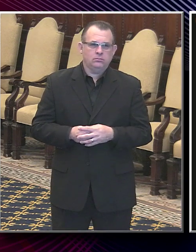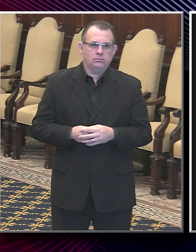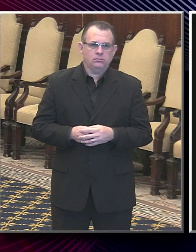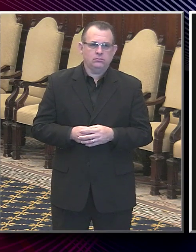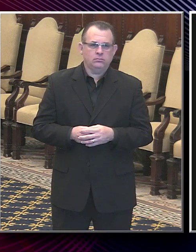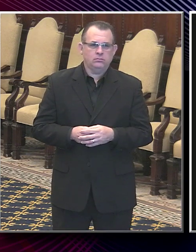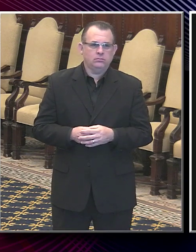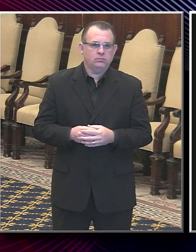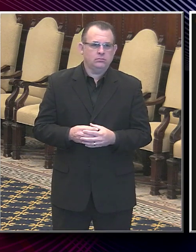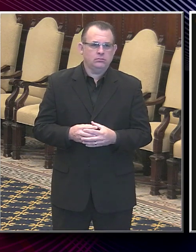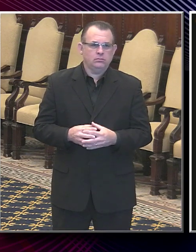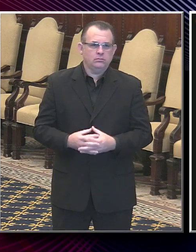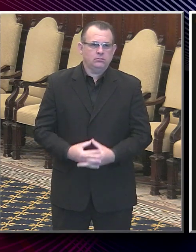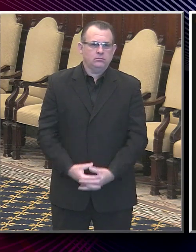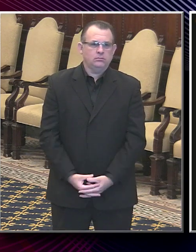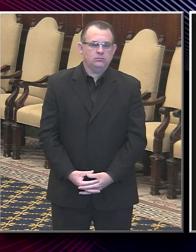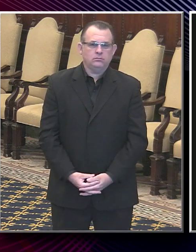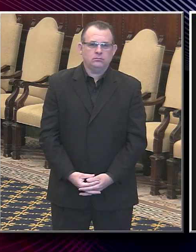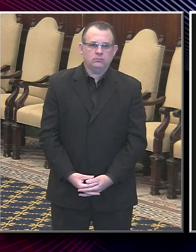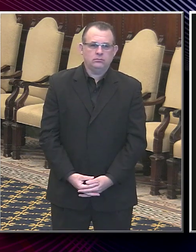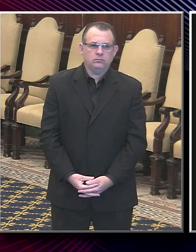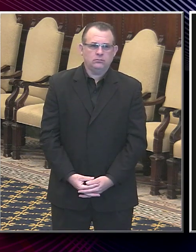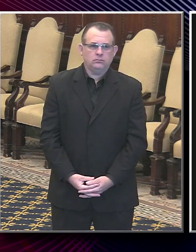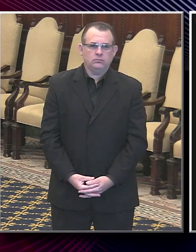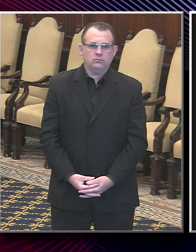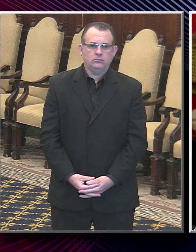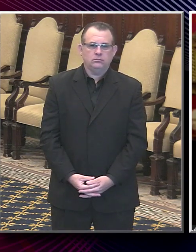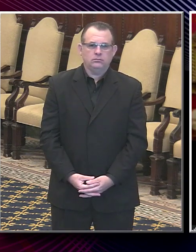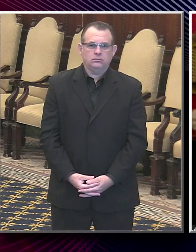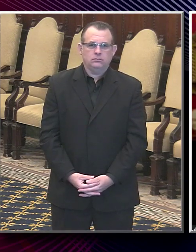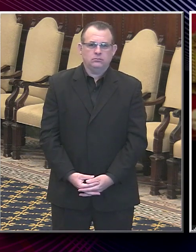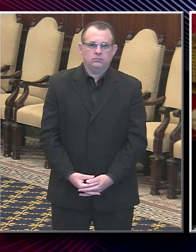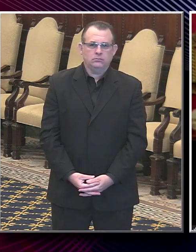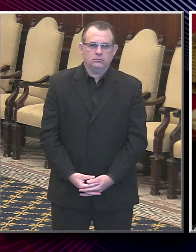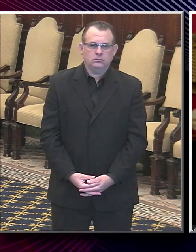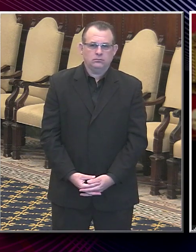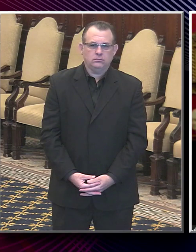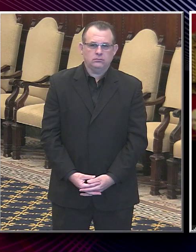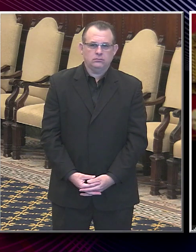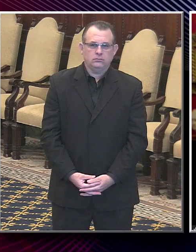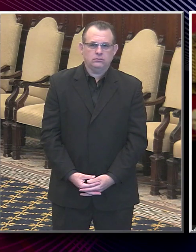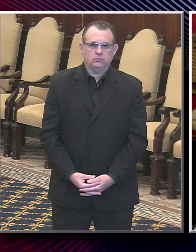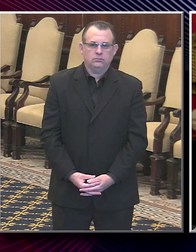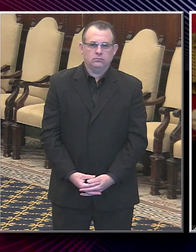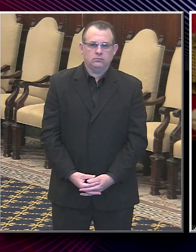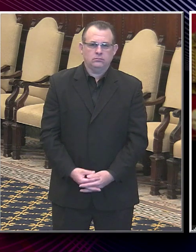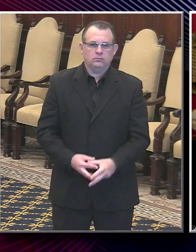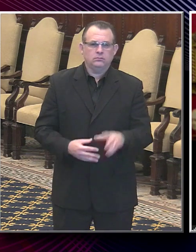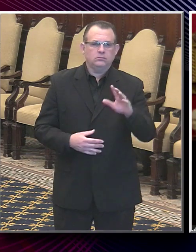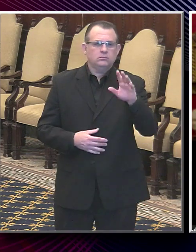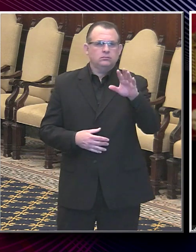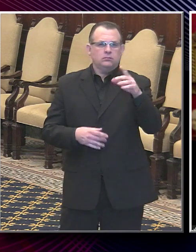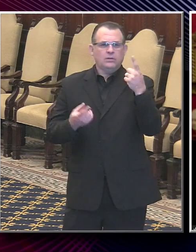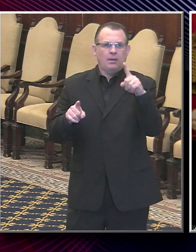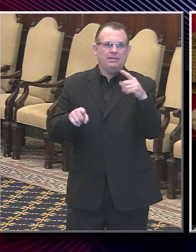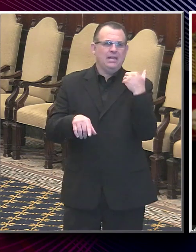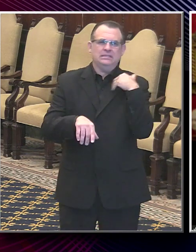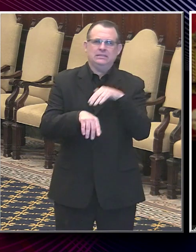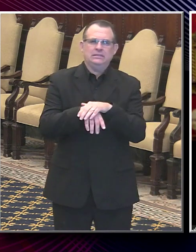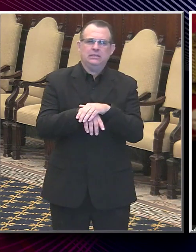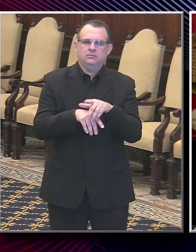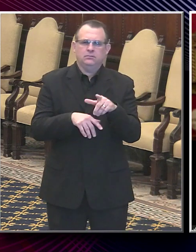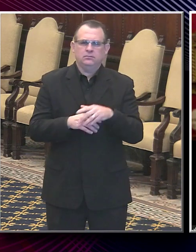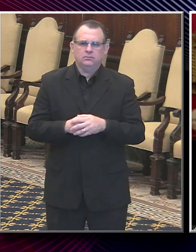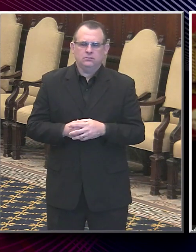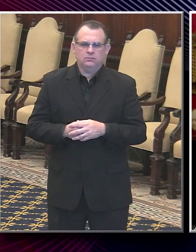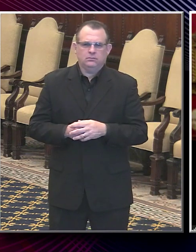se reunieron allí, entre 200 y 300 personas. Bien, I would like to ask in regards to what took place last night. There was an informal meeting